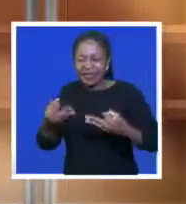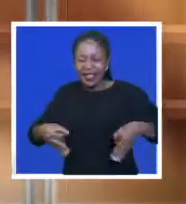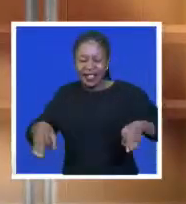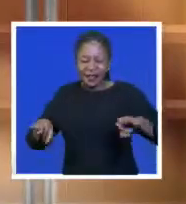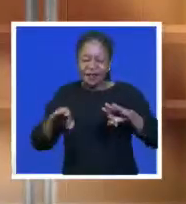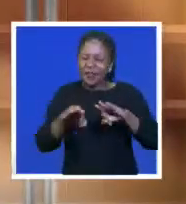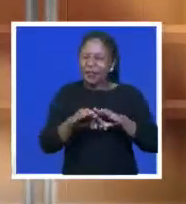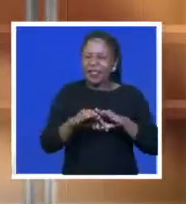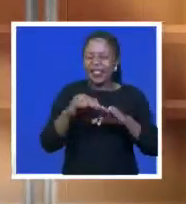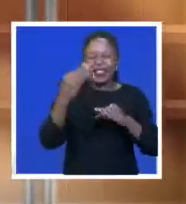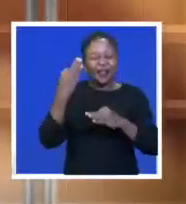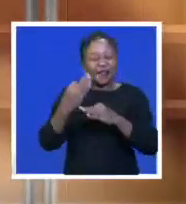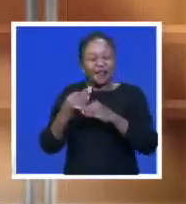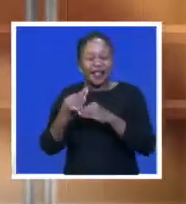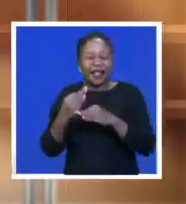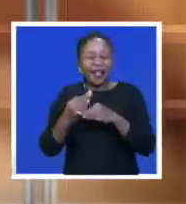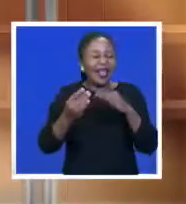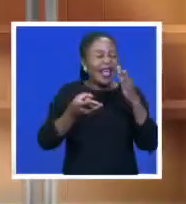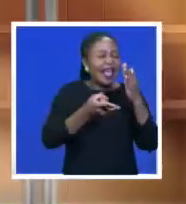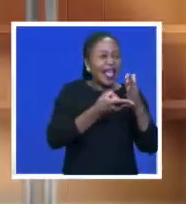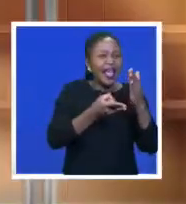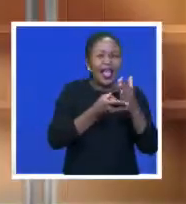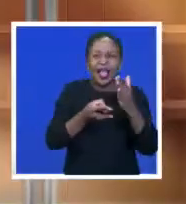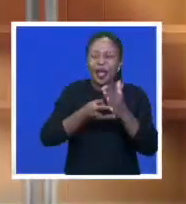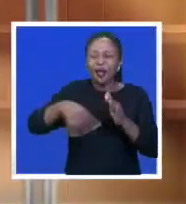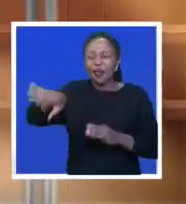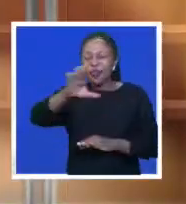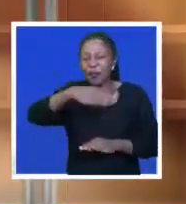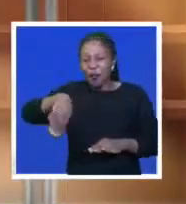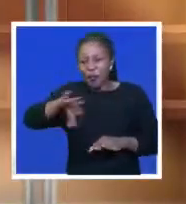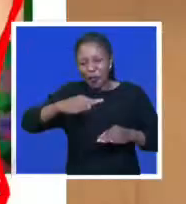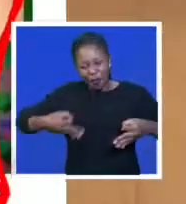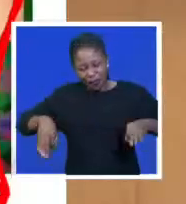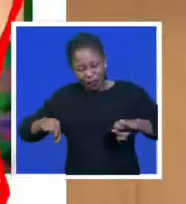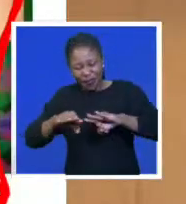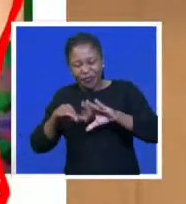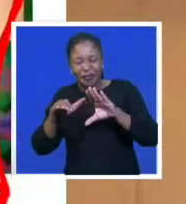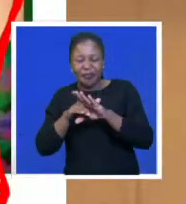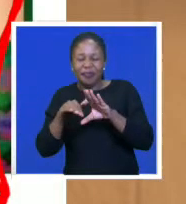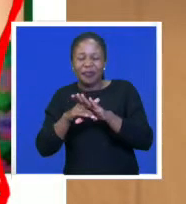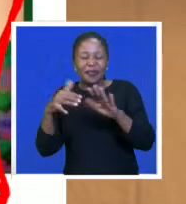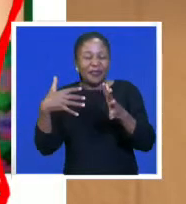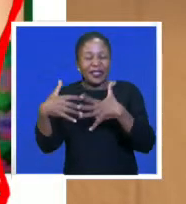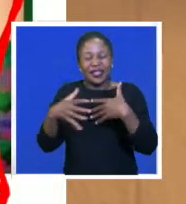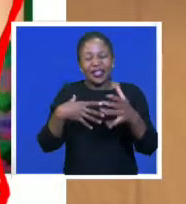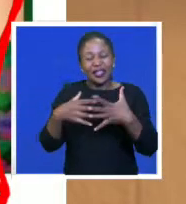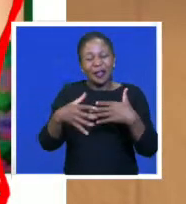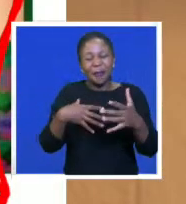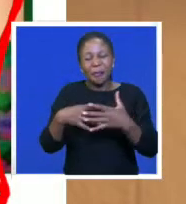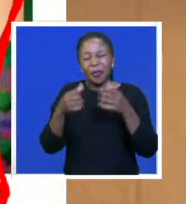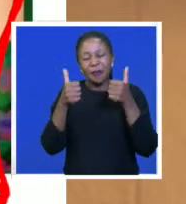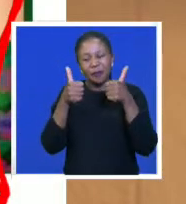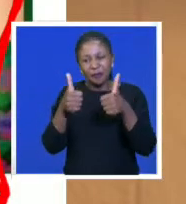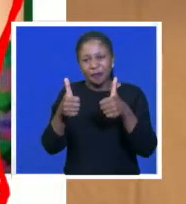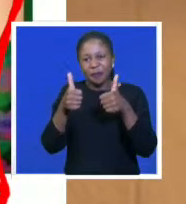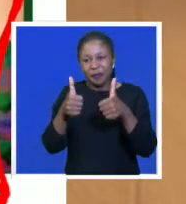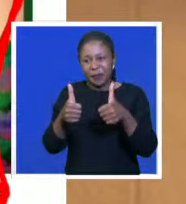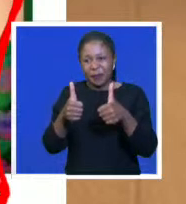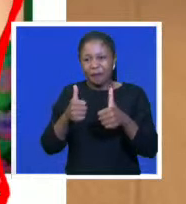makes sure that everything is okay. And then we have Eve, who is like the mother